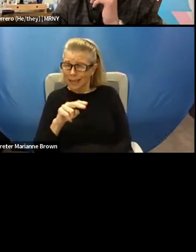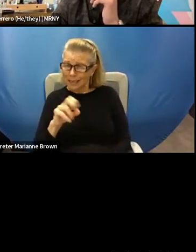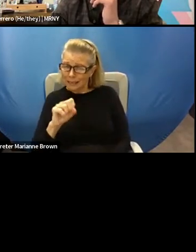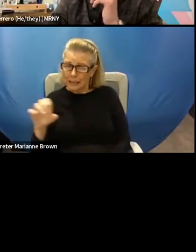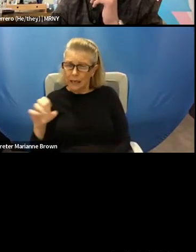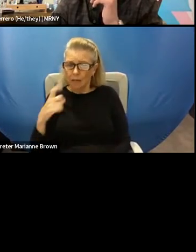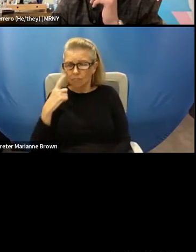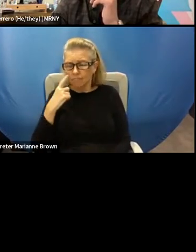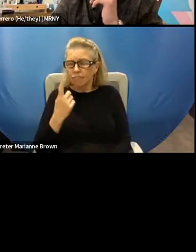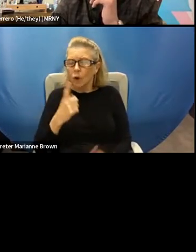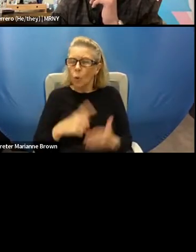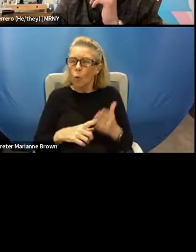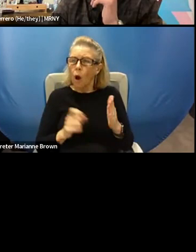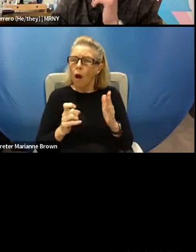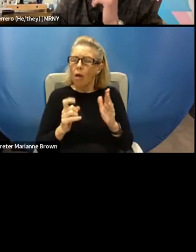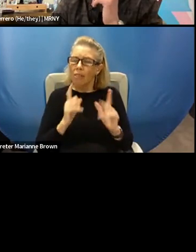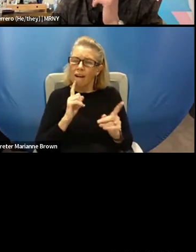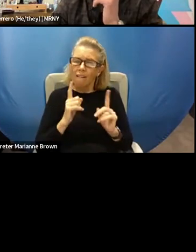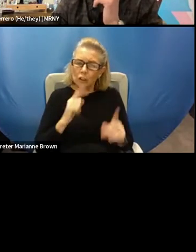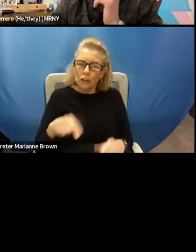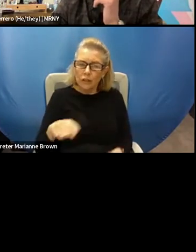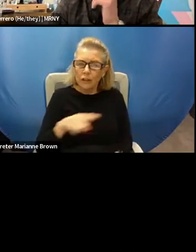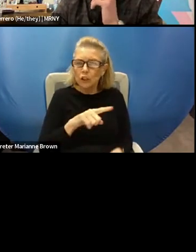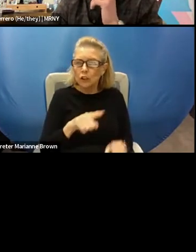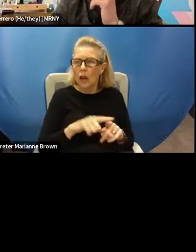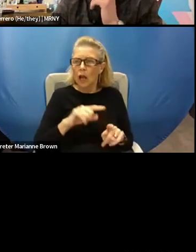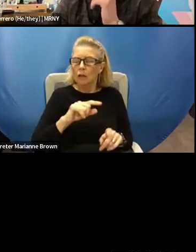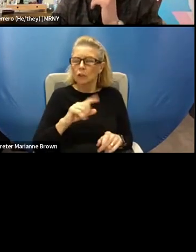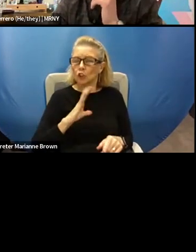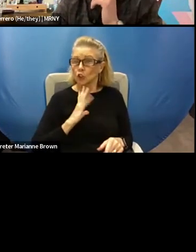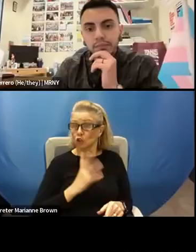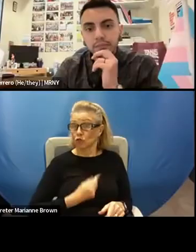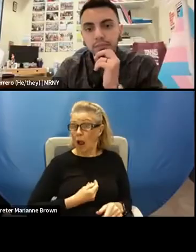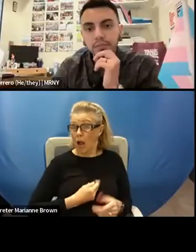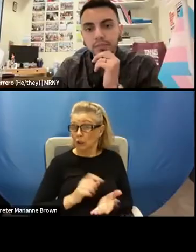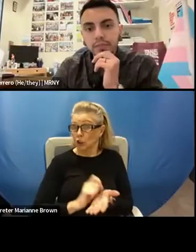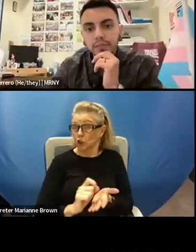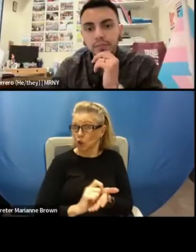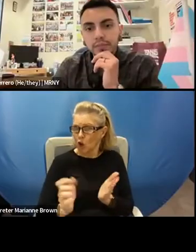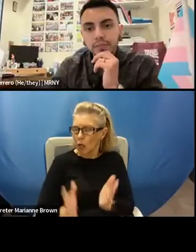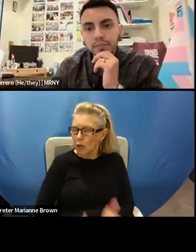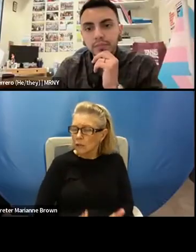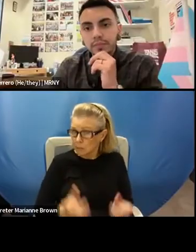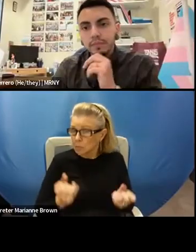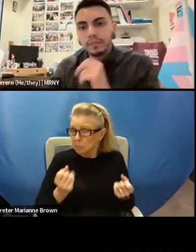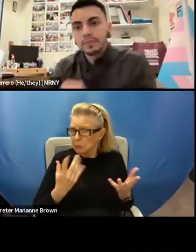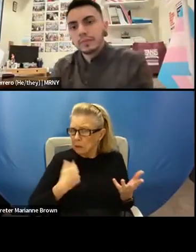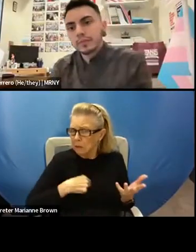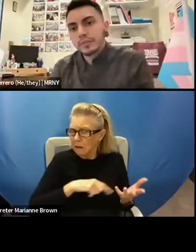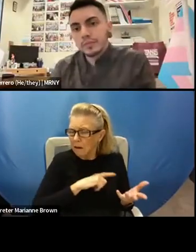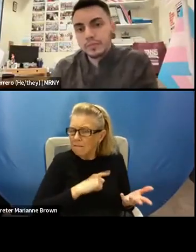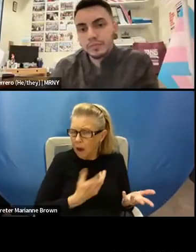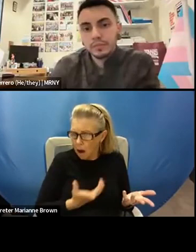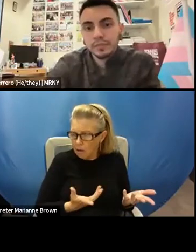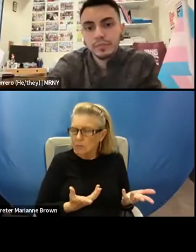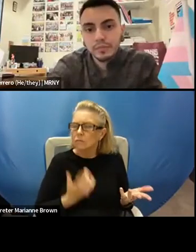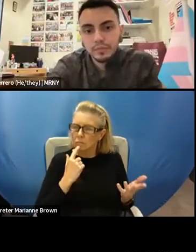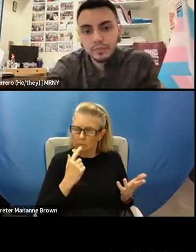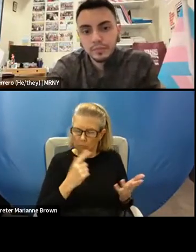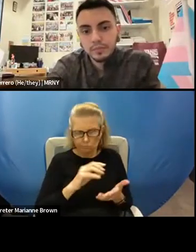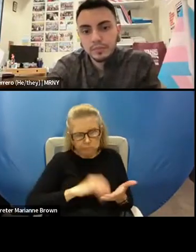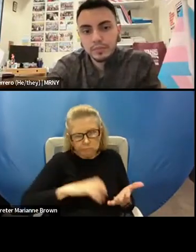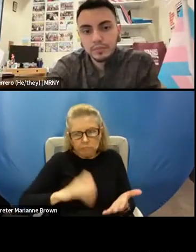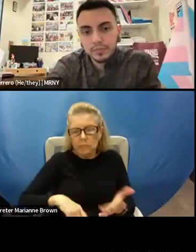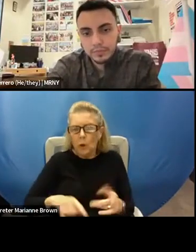that means journalists who are covering it, like trans journalists, and there are many of us. It's also about following trans activists on the